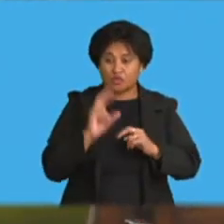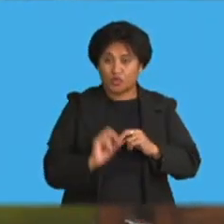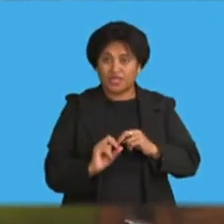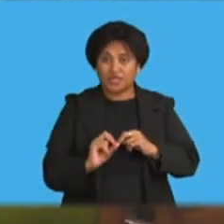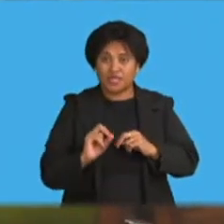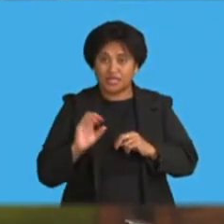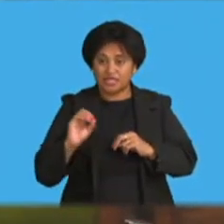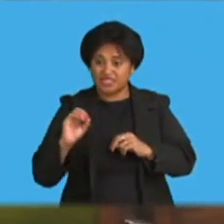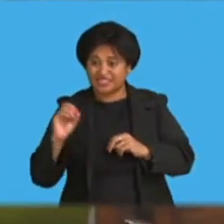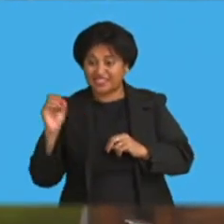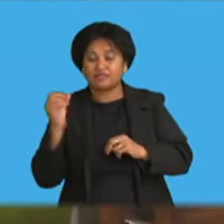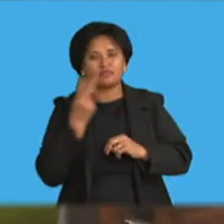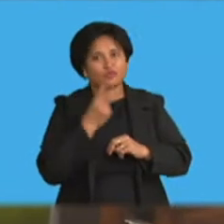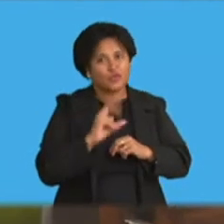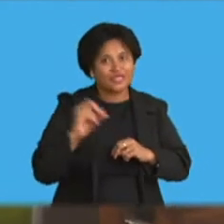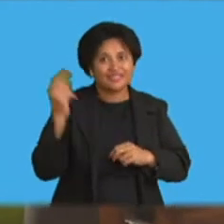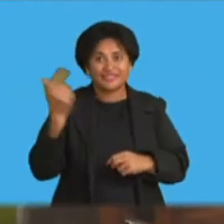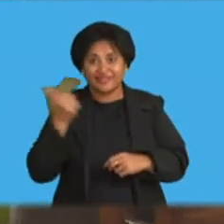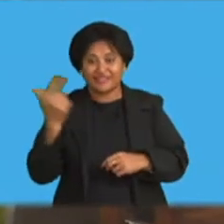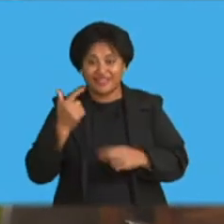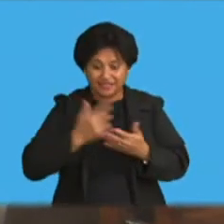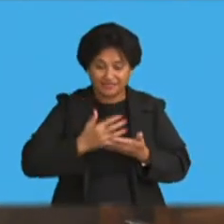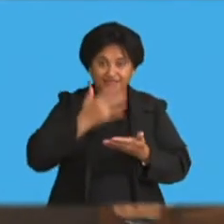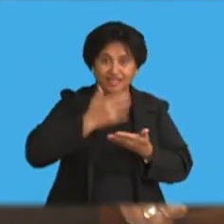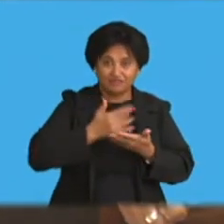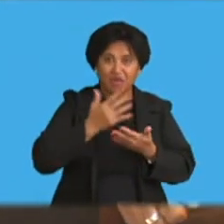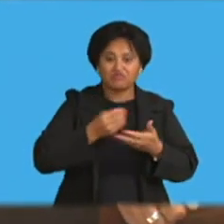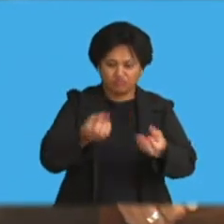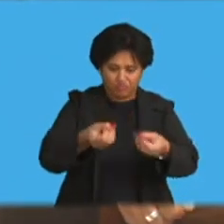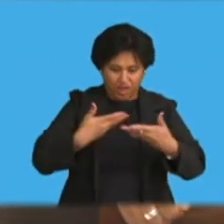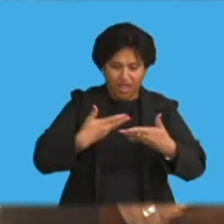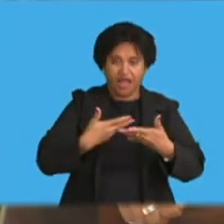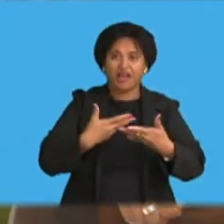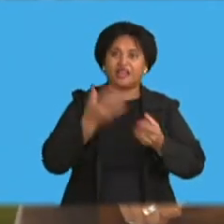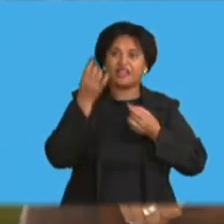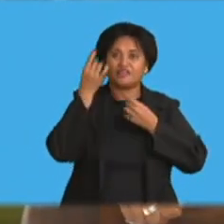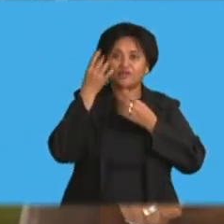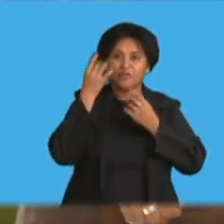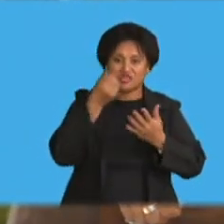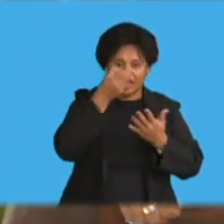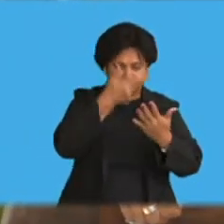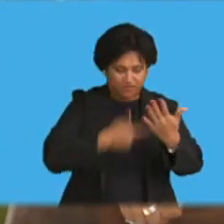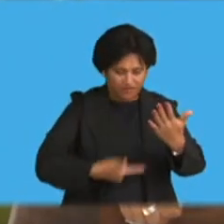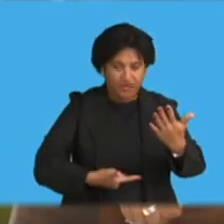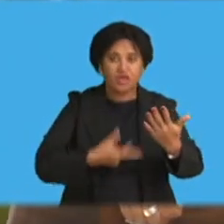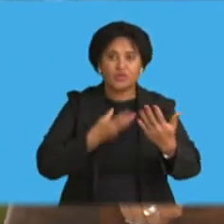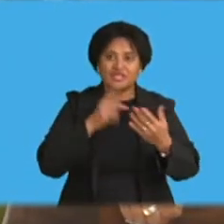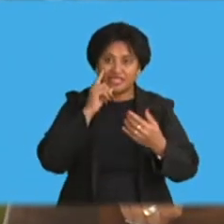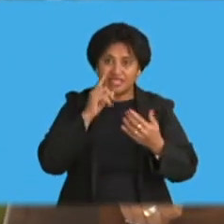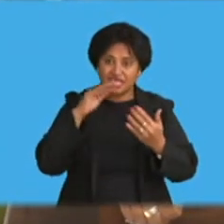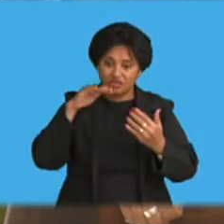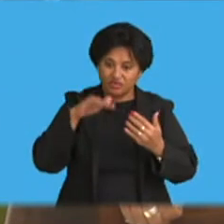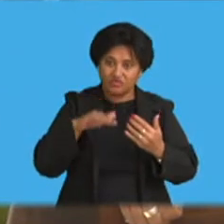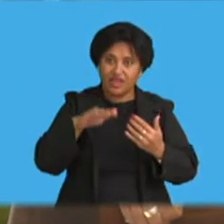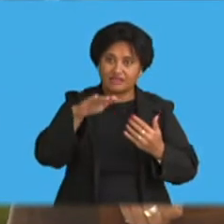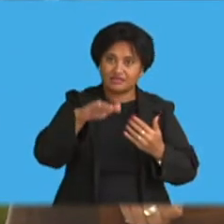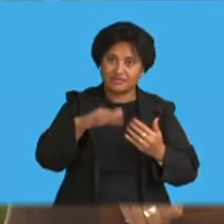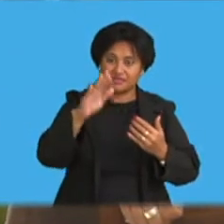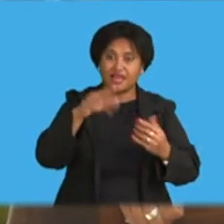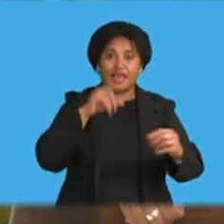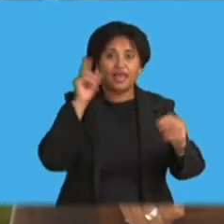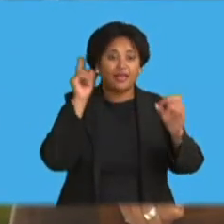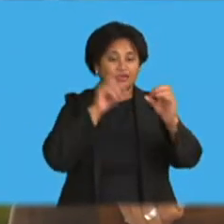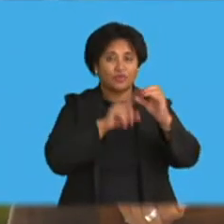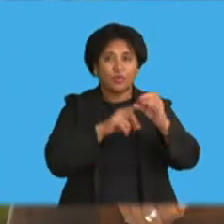and 2017 census gives us valuable information that we are using to identify trends and target resources, particularly